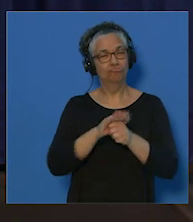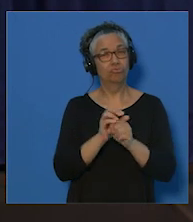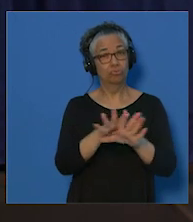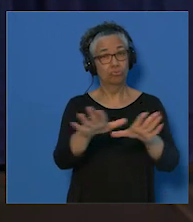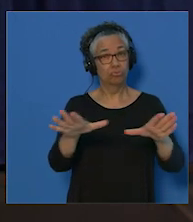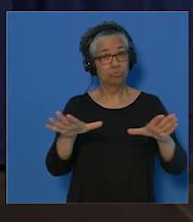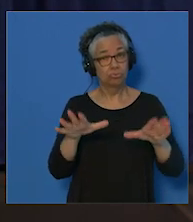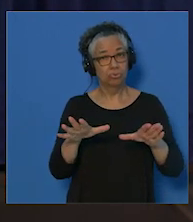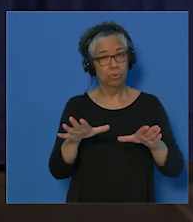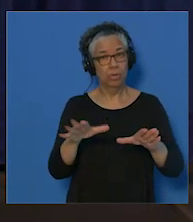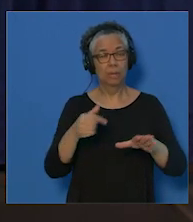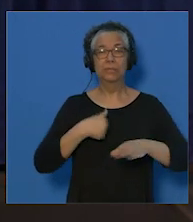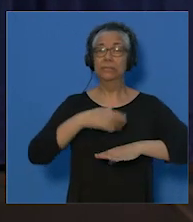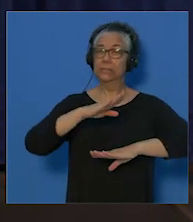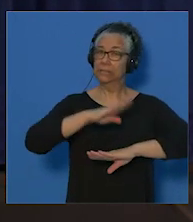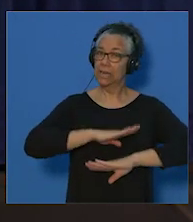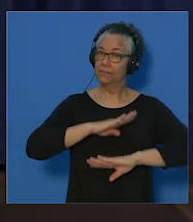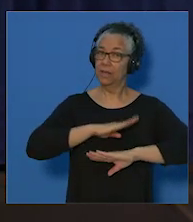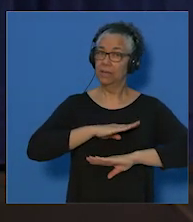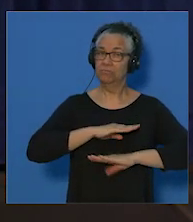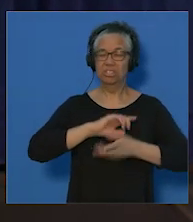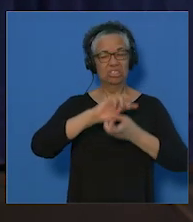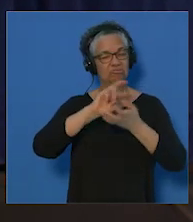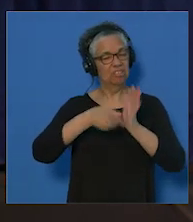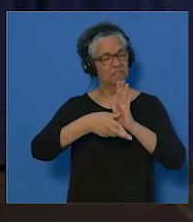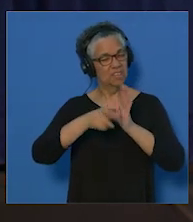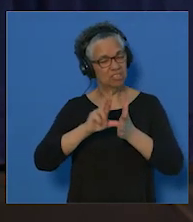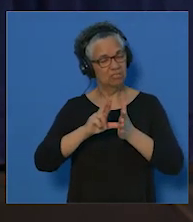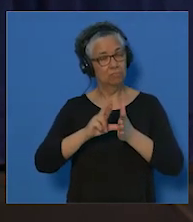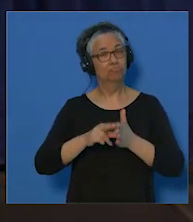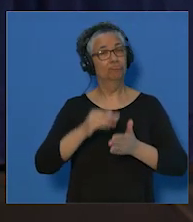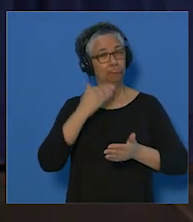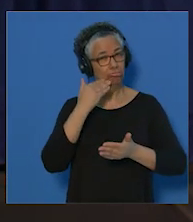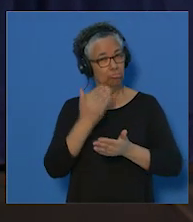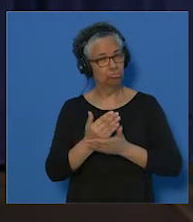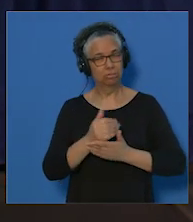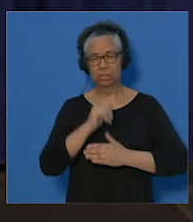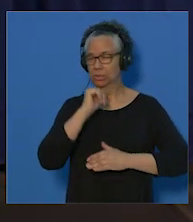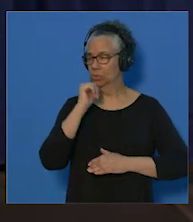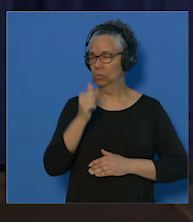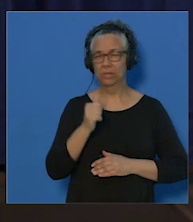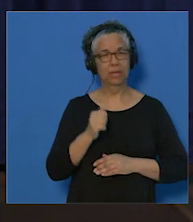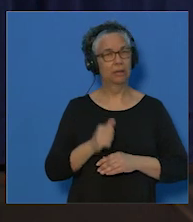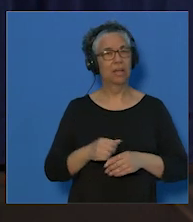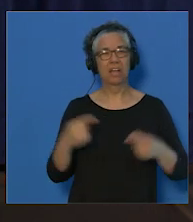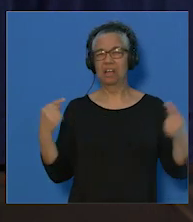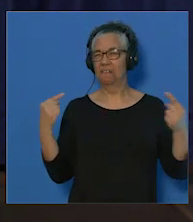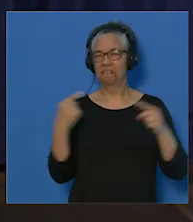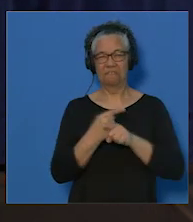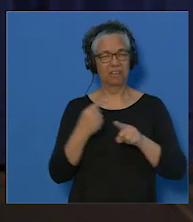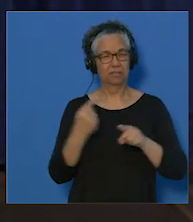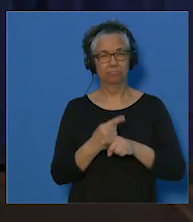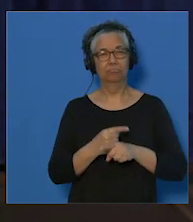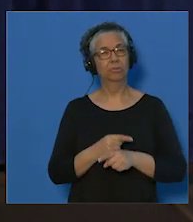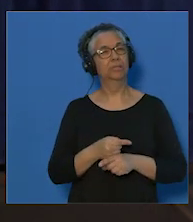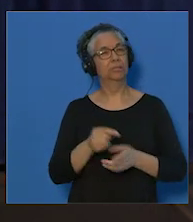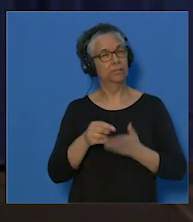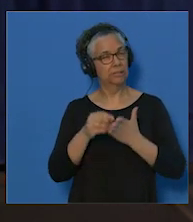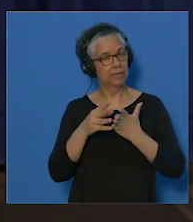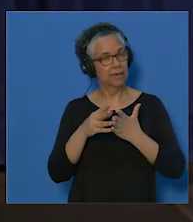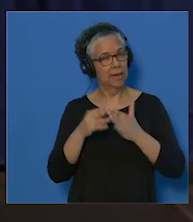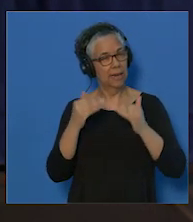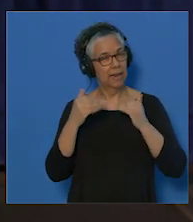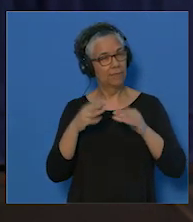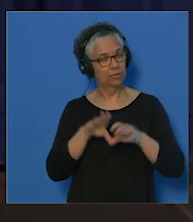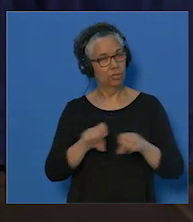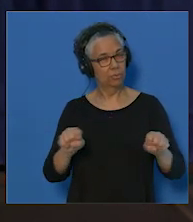am satisfied that the revisions are reasonable and will not compromise the academic standard or currency of each diploma. I thank our senior